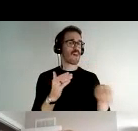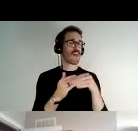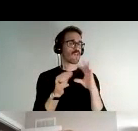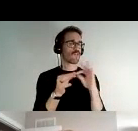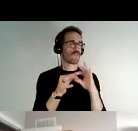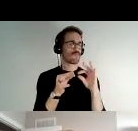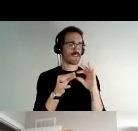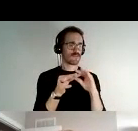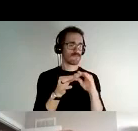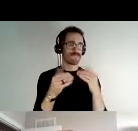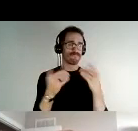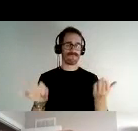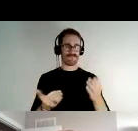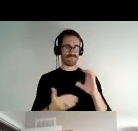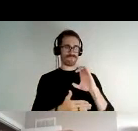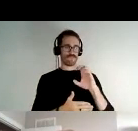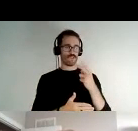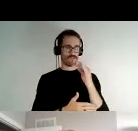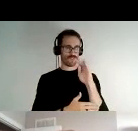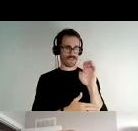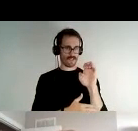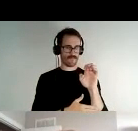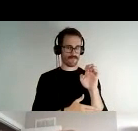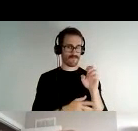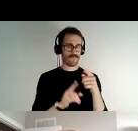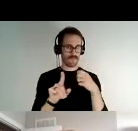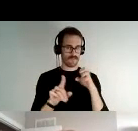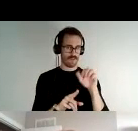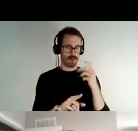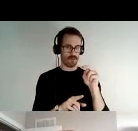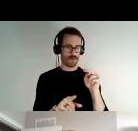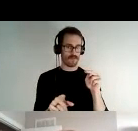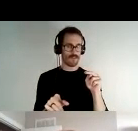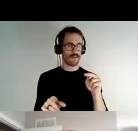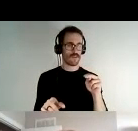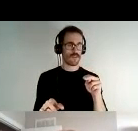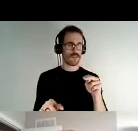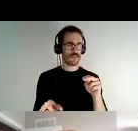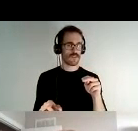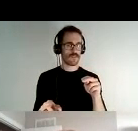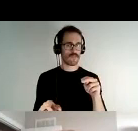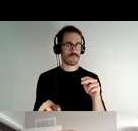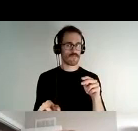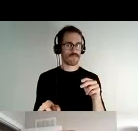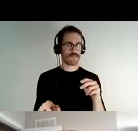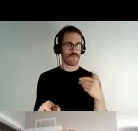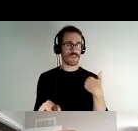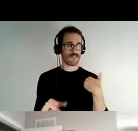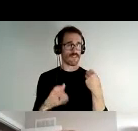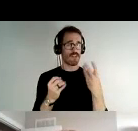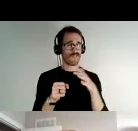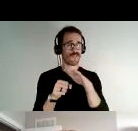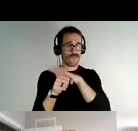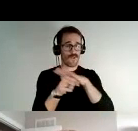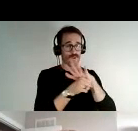It's Christine from Elder Abuse Prevention Ontario. Just wanted to remind everyone that we have these wonderful local elder abuse